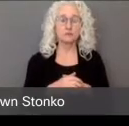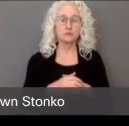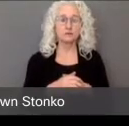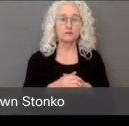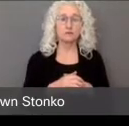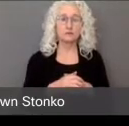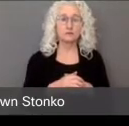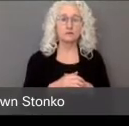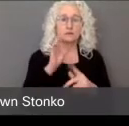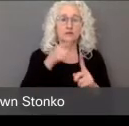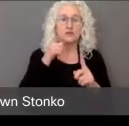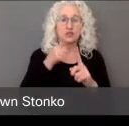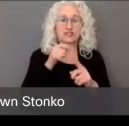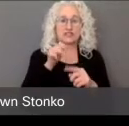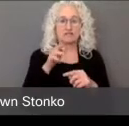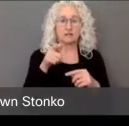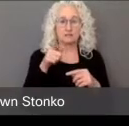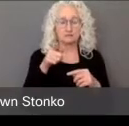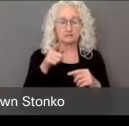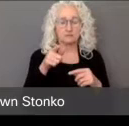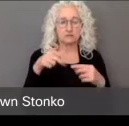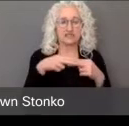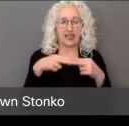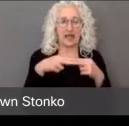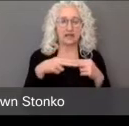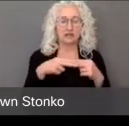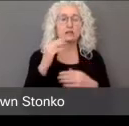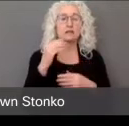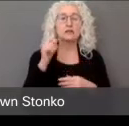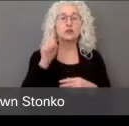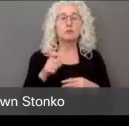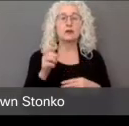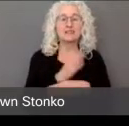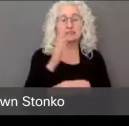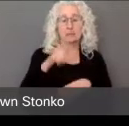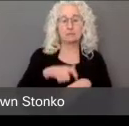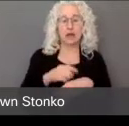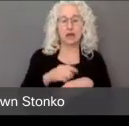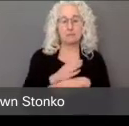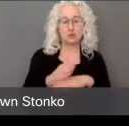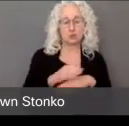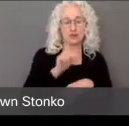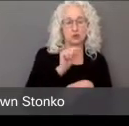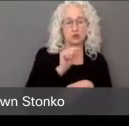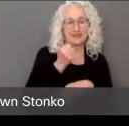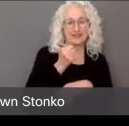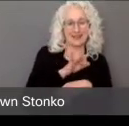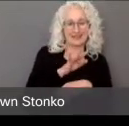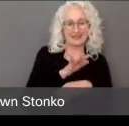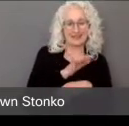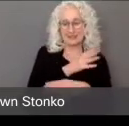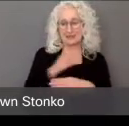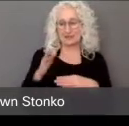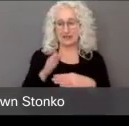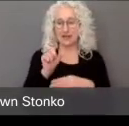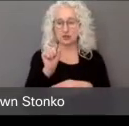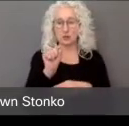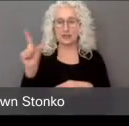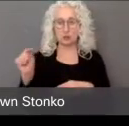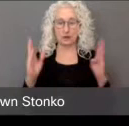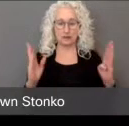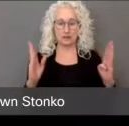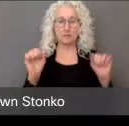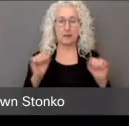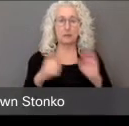The gist of this next slide is this: you have to, at some point between 2019 and 2020, be able